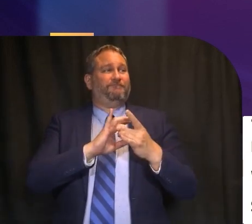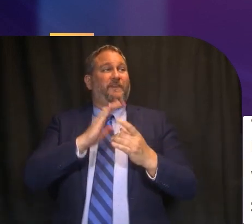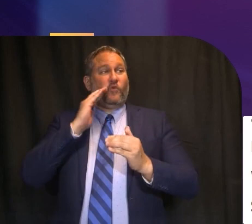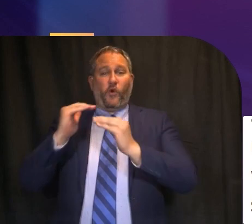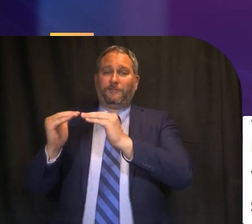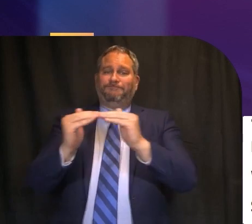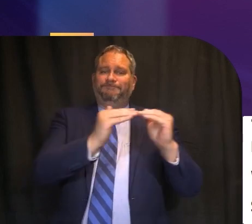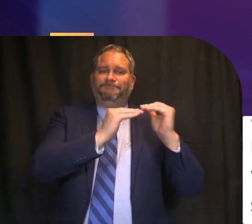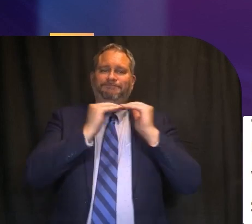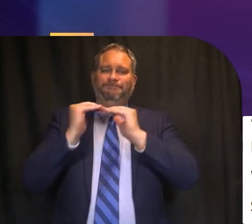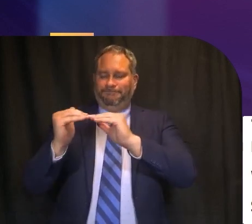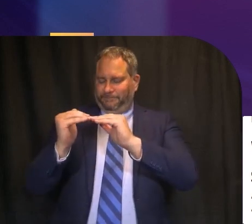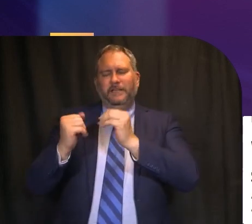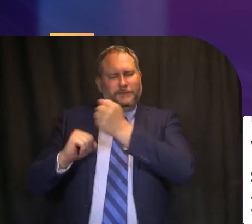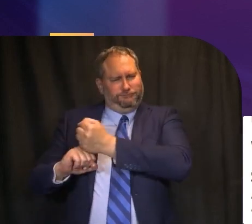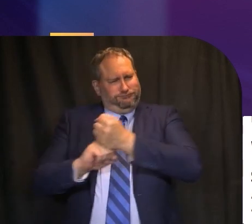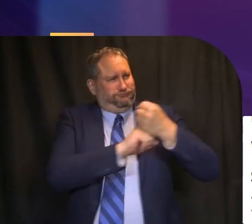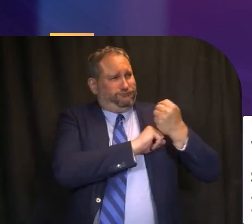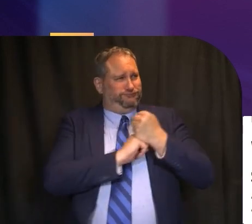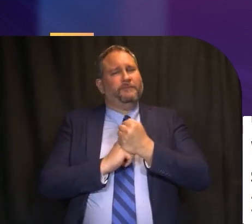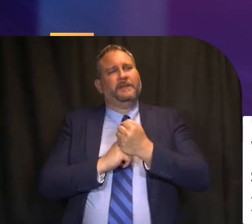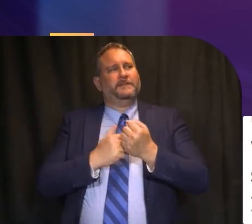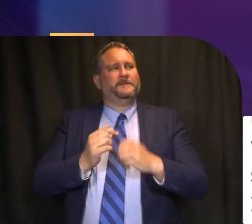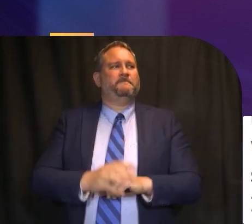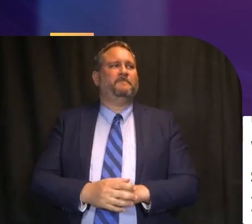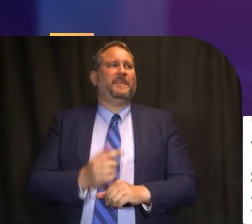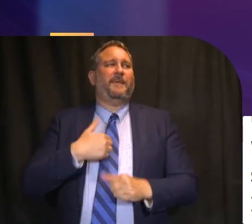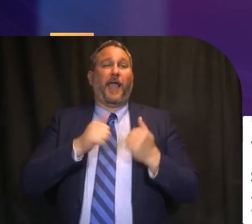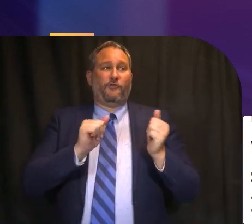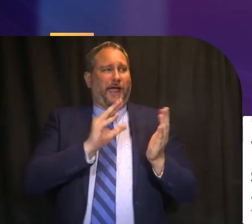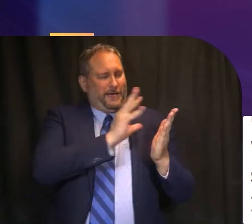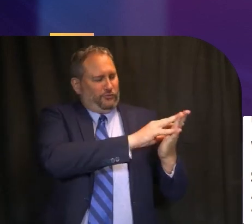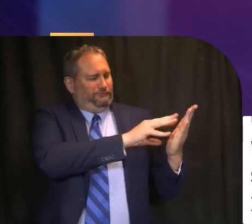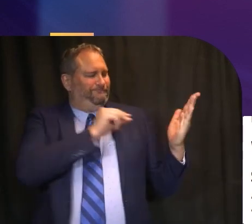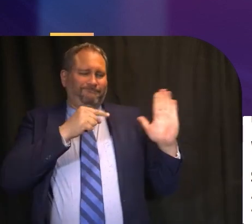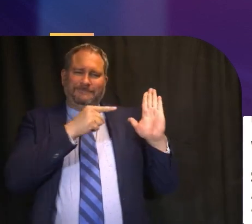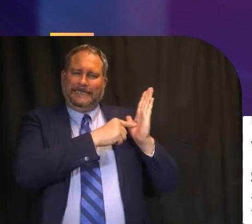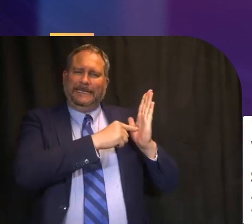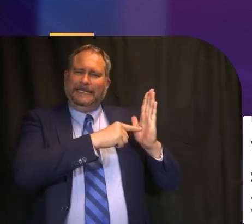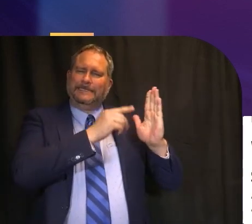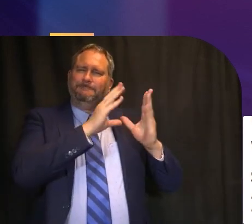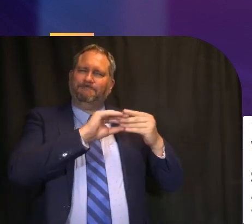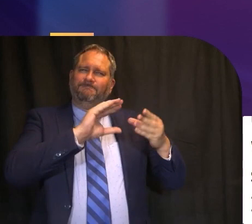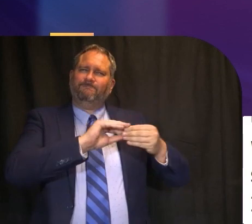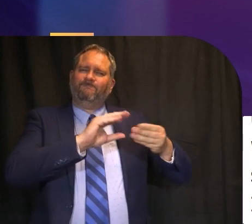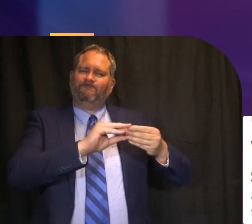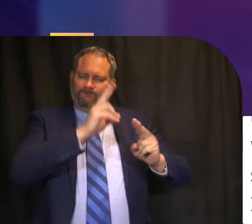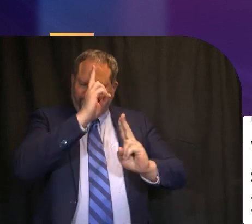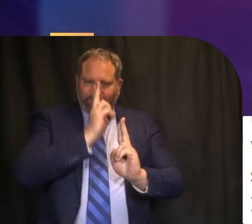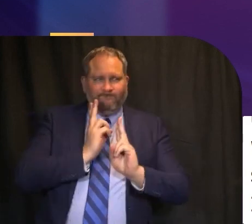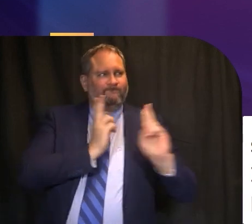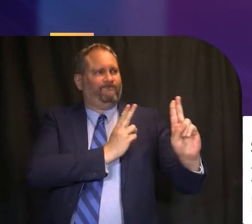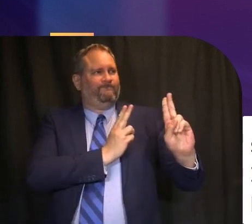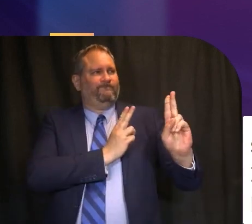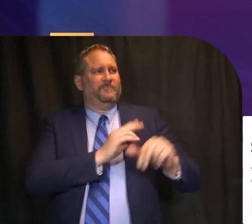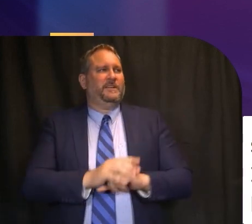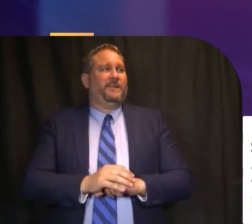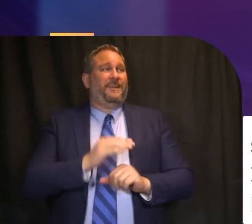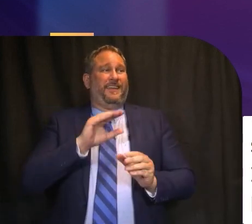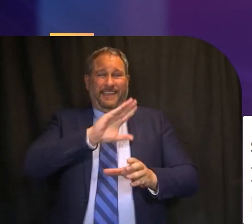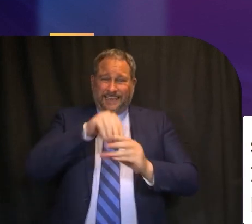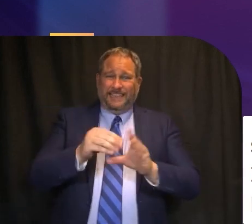to emulate Senator Dole and all those in the community who have left us with examples and roadmaps to